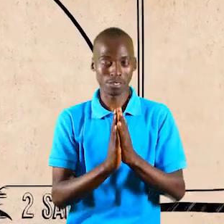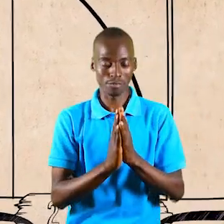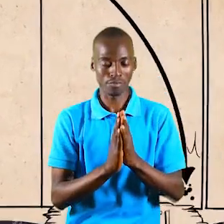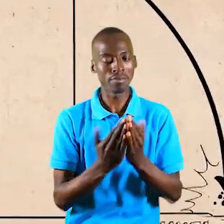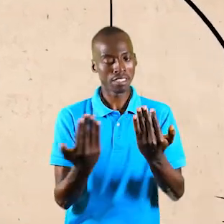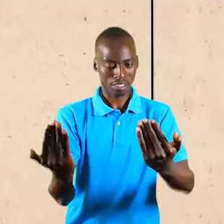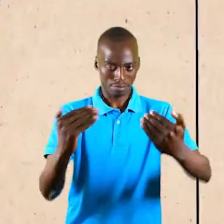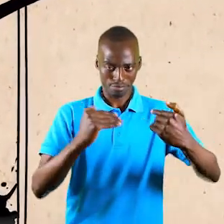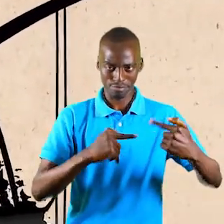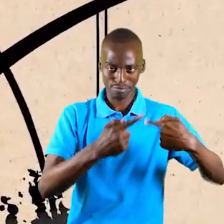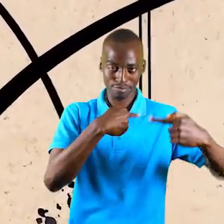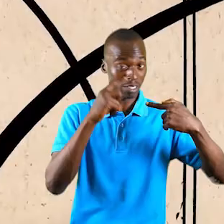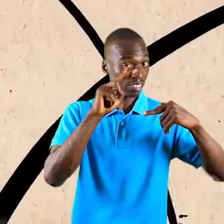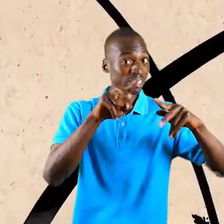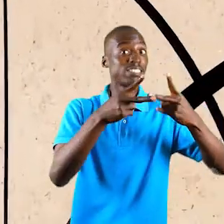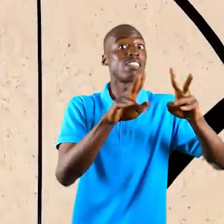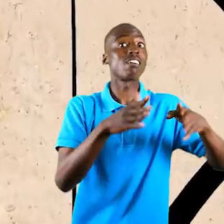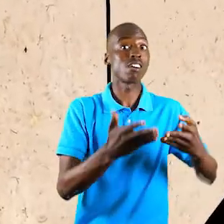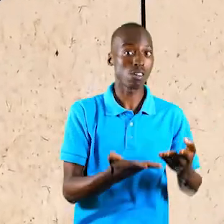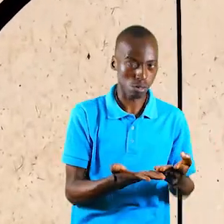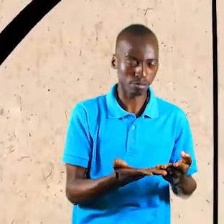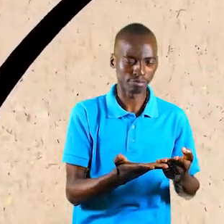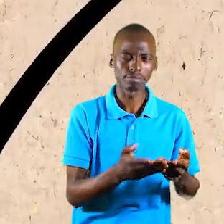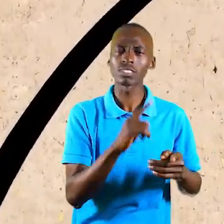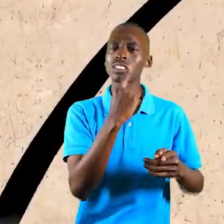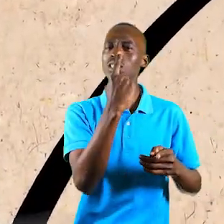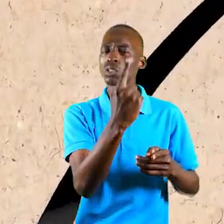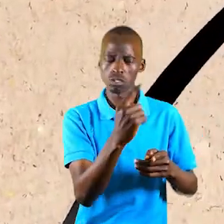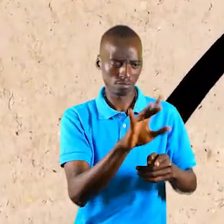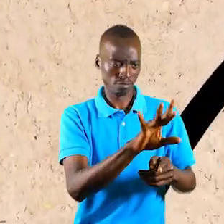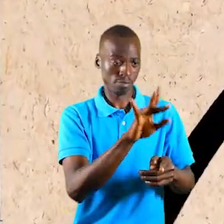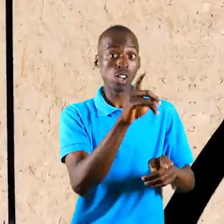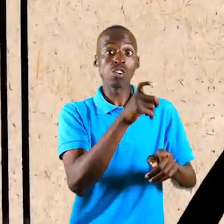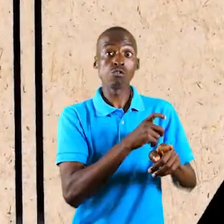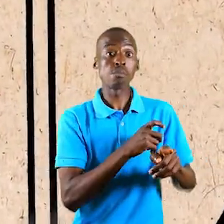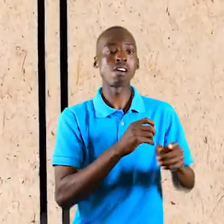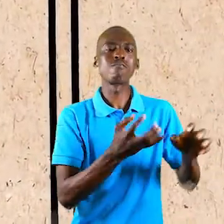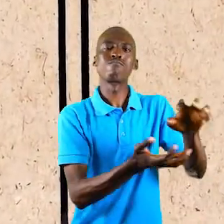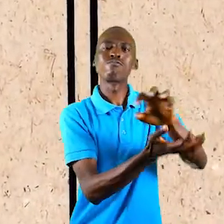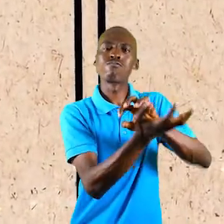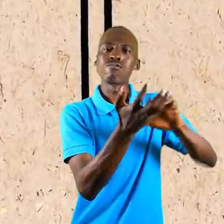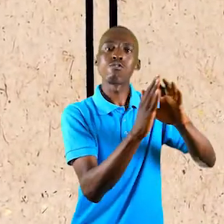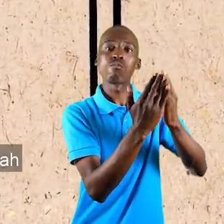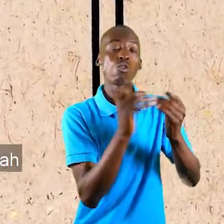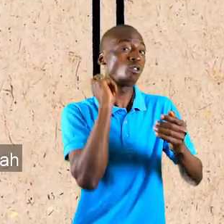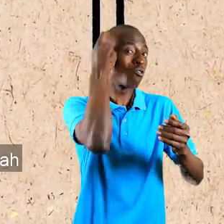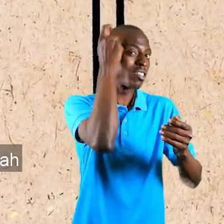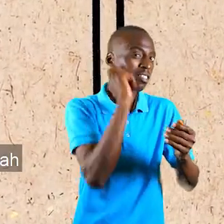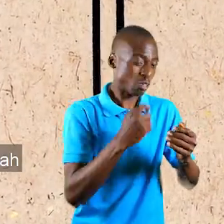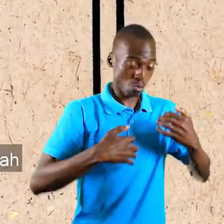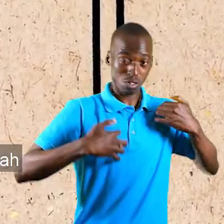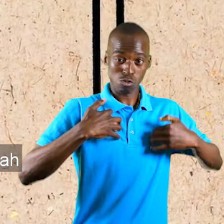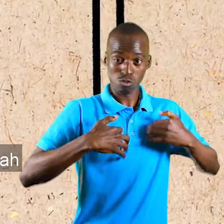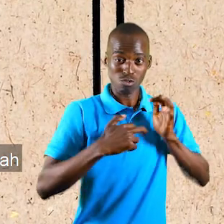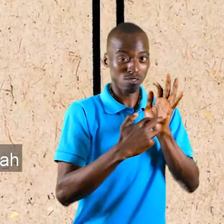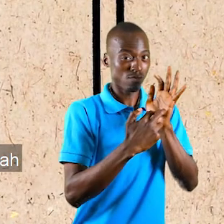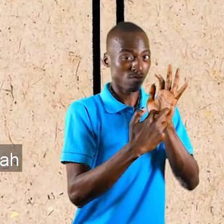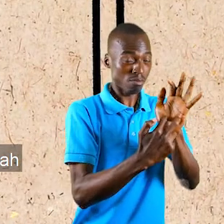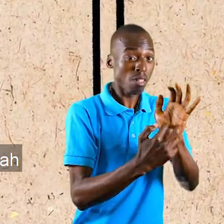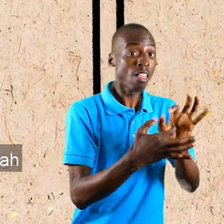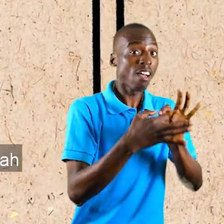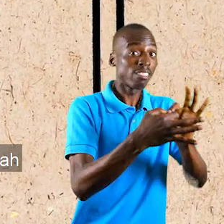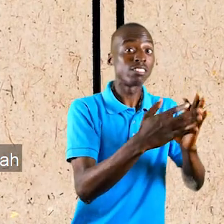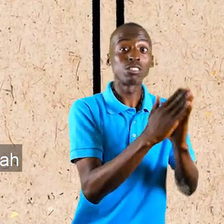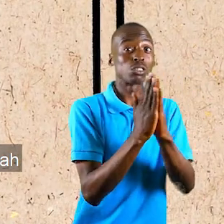So let's dive in and see how this all unfolds. Part 1 picks up from the chaos of the book of Judges, and we're introduced to a